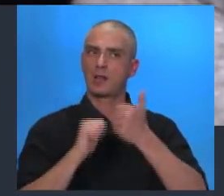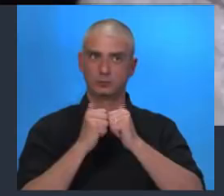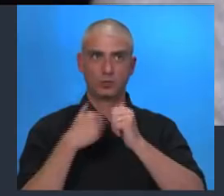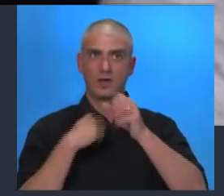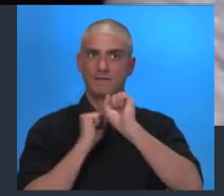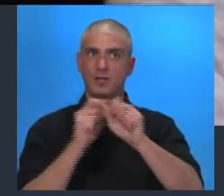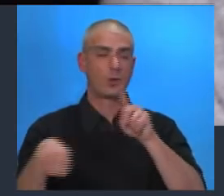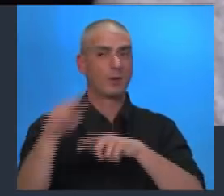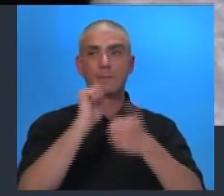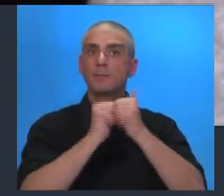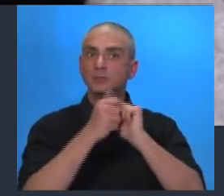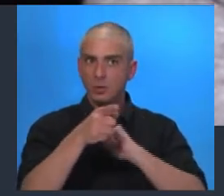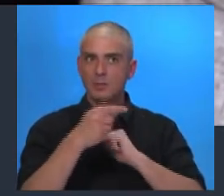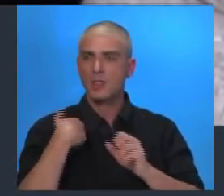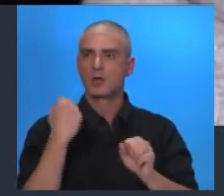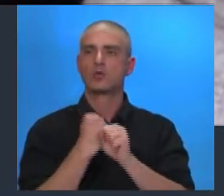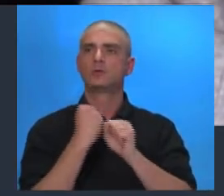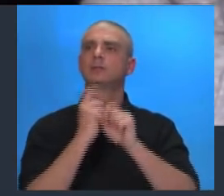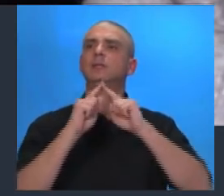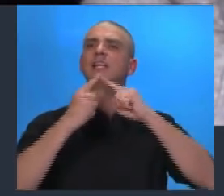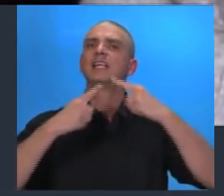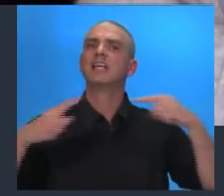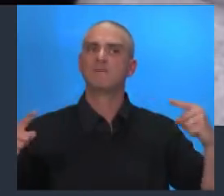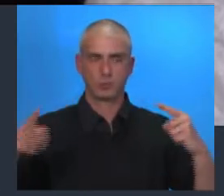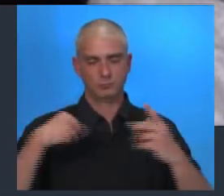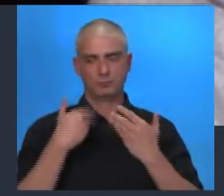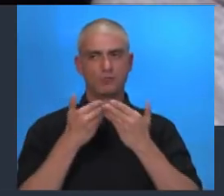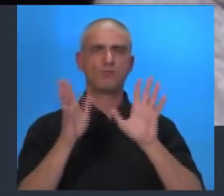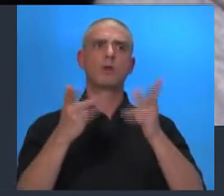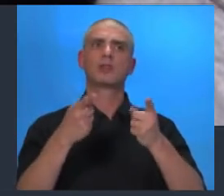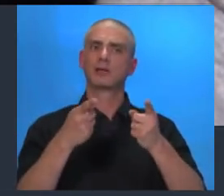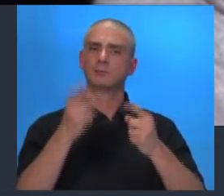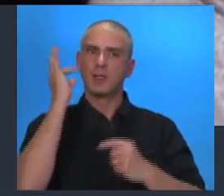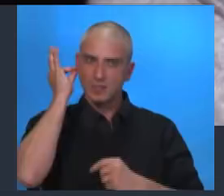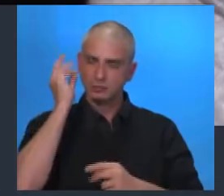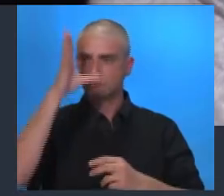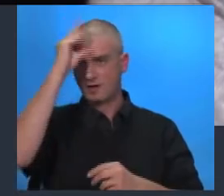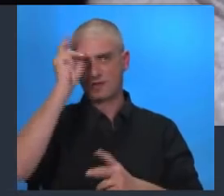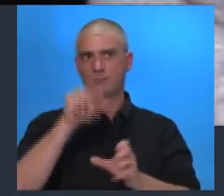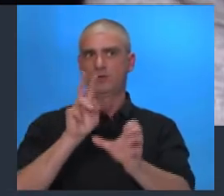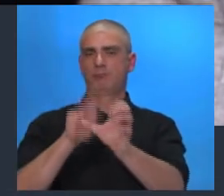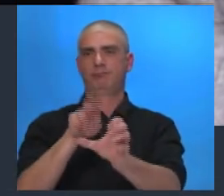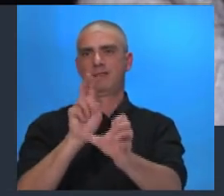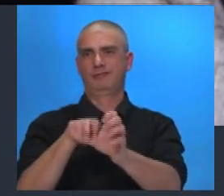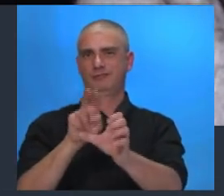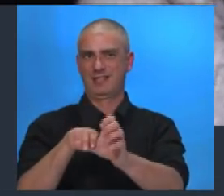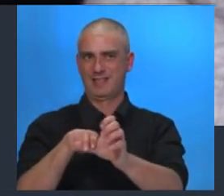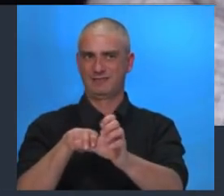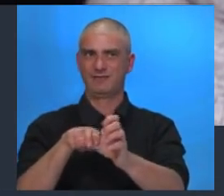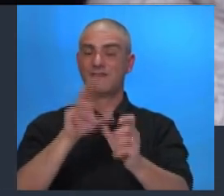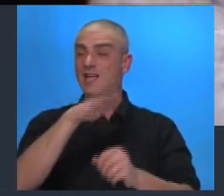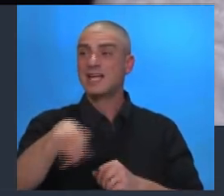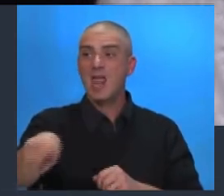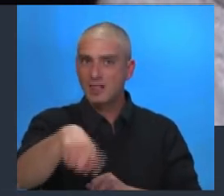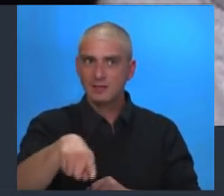individual athletes, we're actually creating a diverse value chain for women to participate, for men to participate, and for children